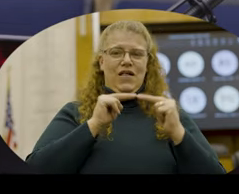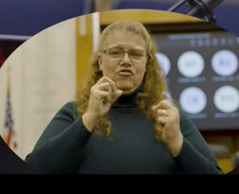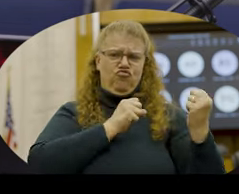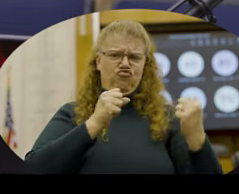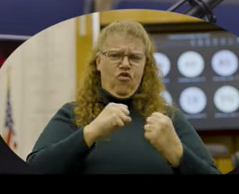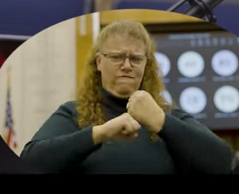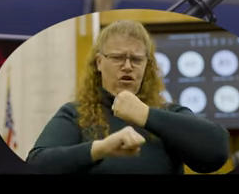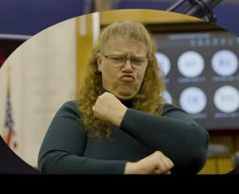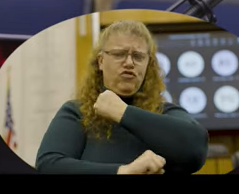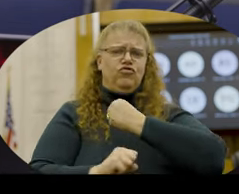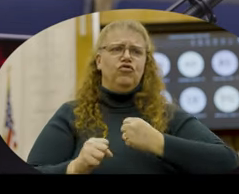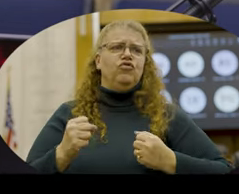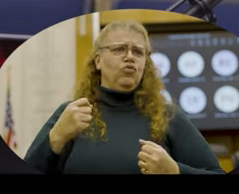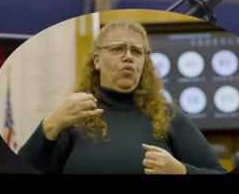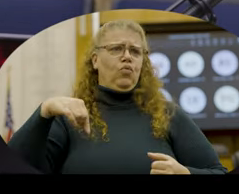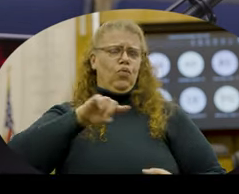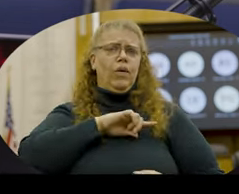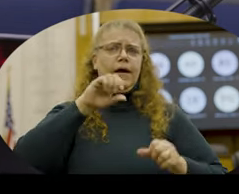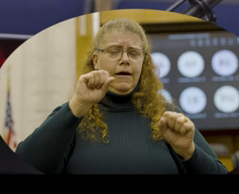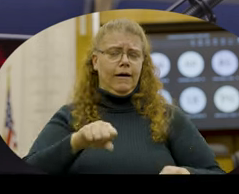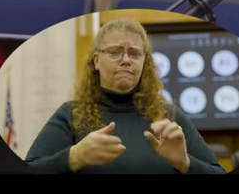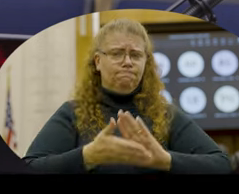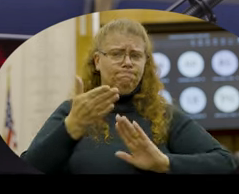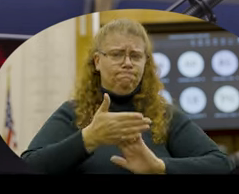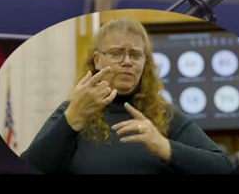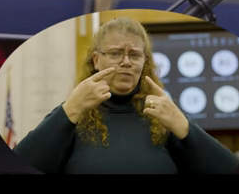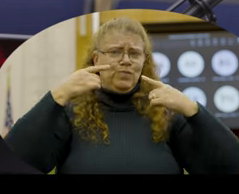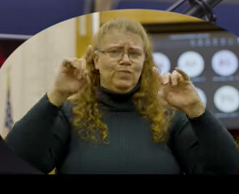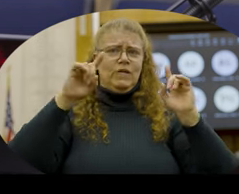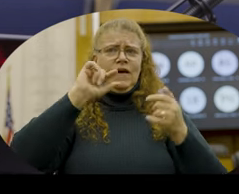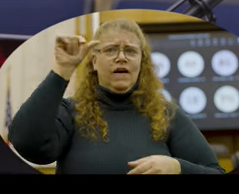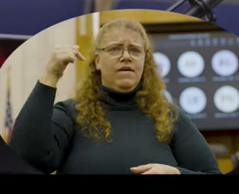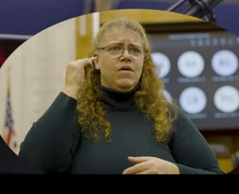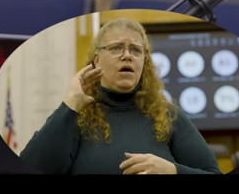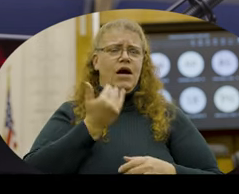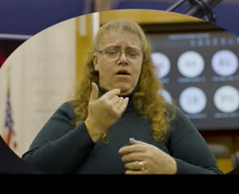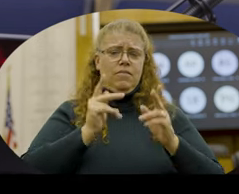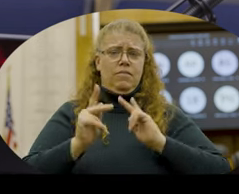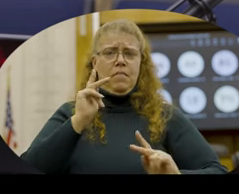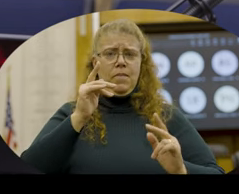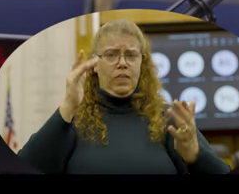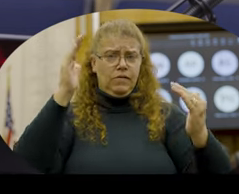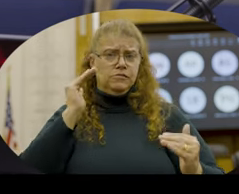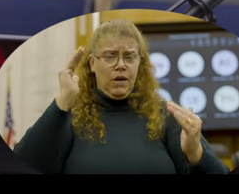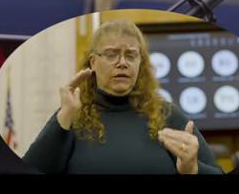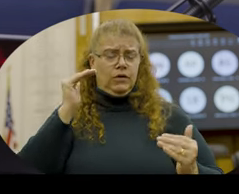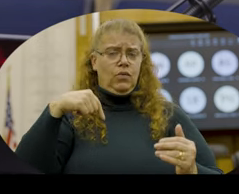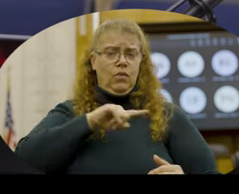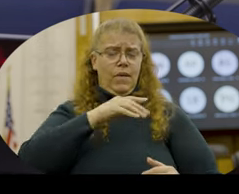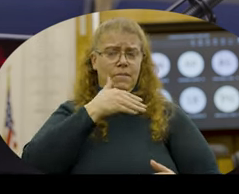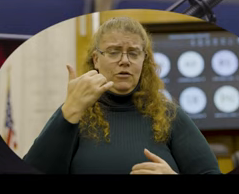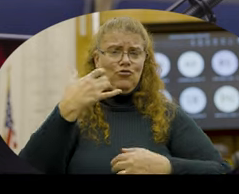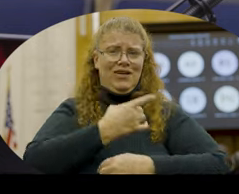This past fall, we hosted 12 employee engagement sessions with over 200 employees in attendance. And I want our employees